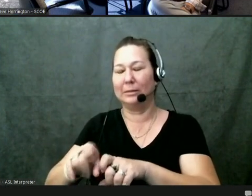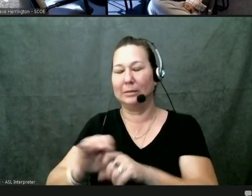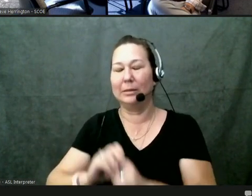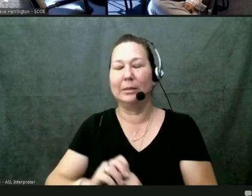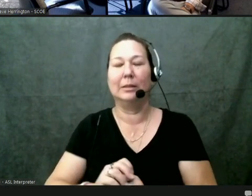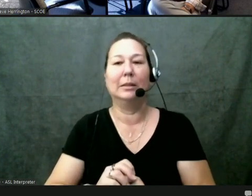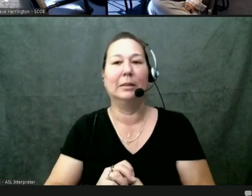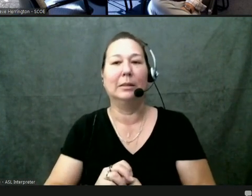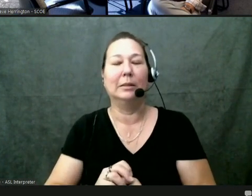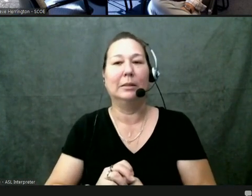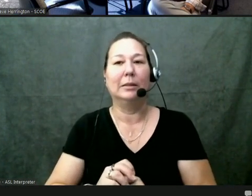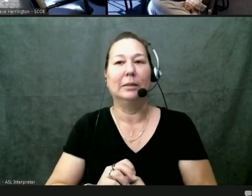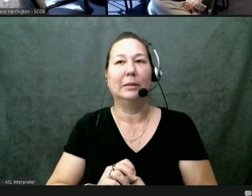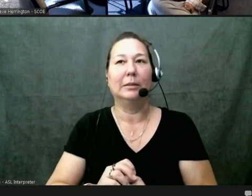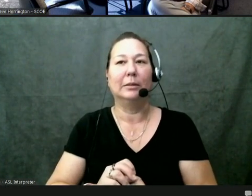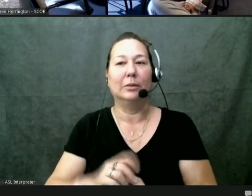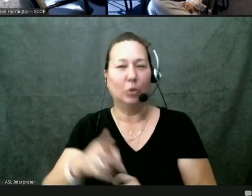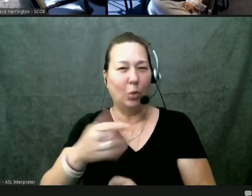that?